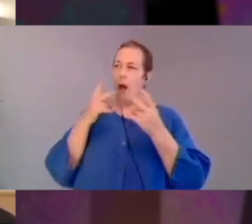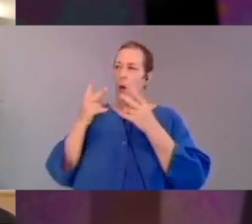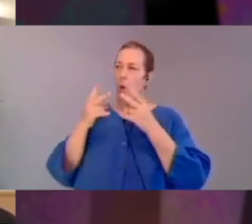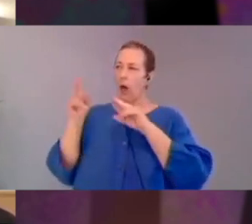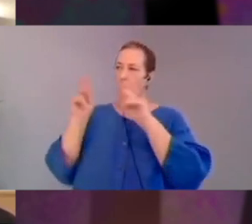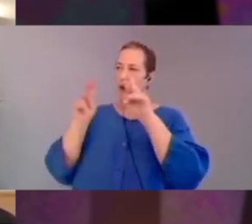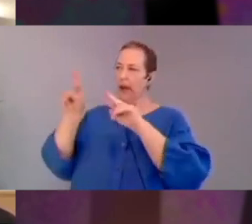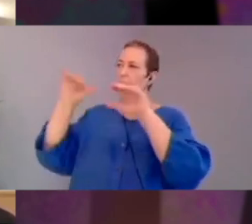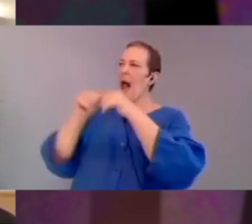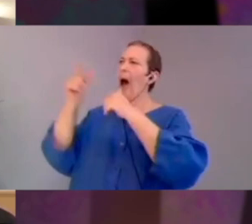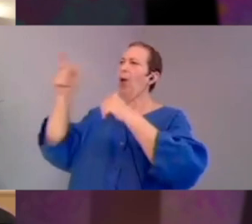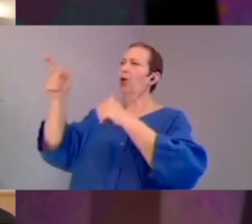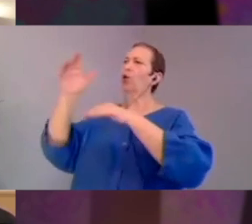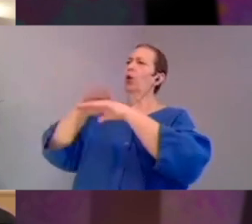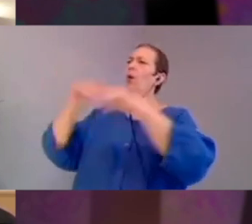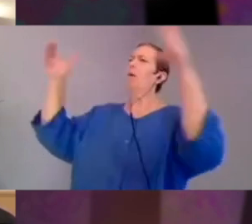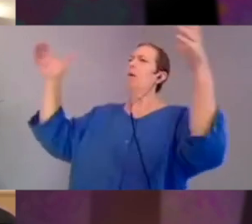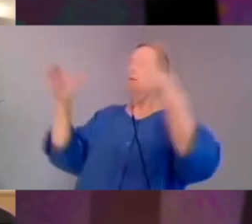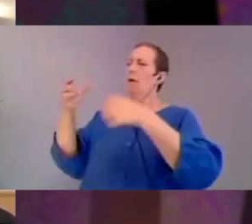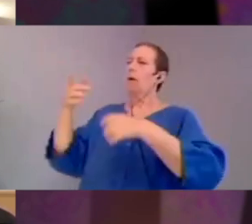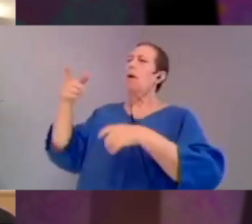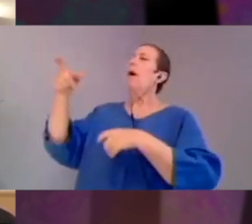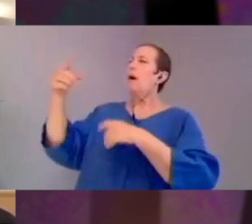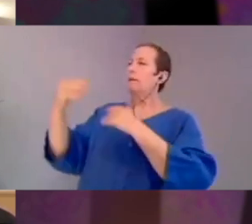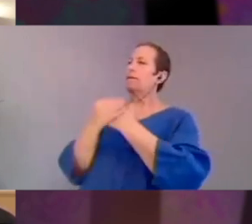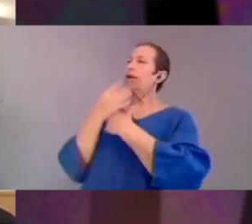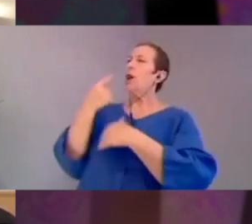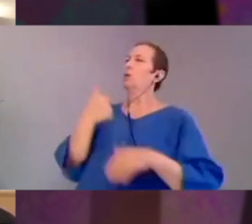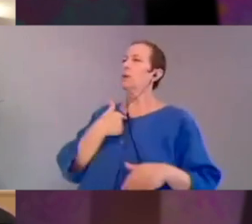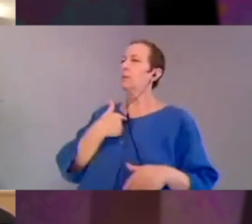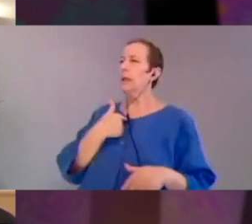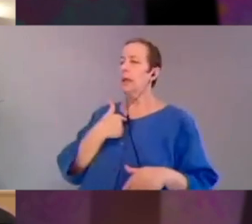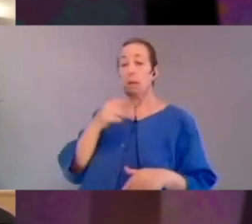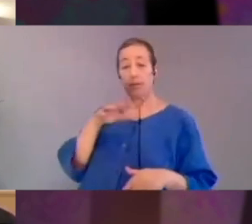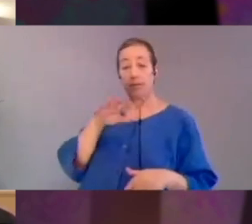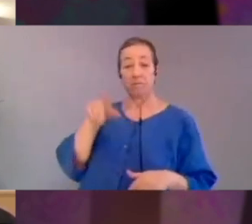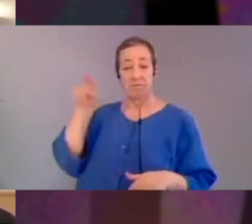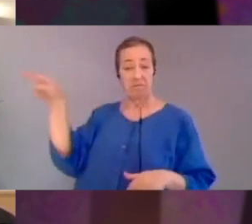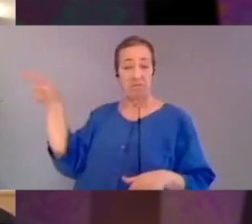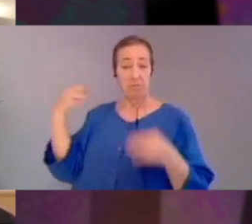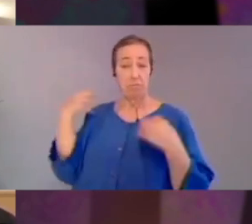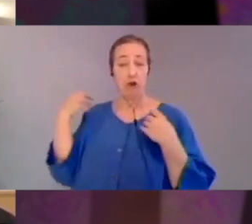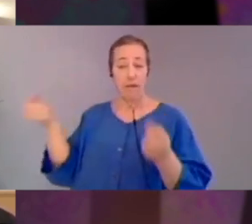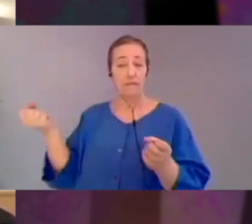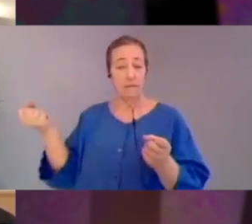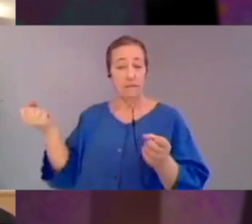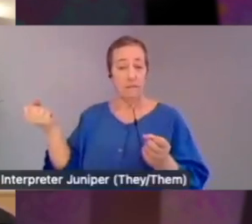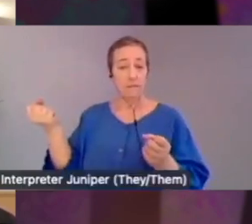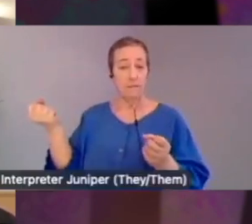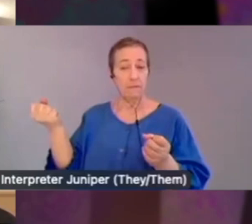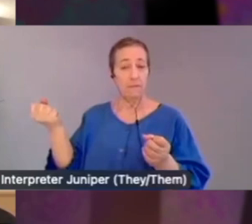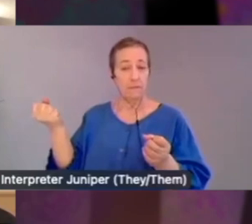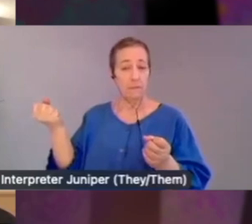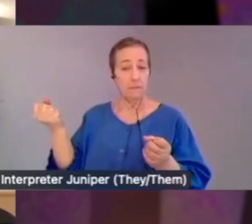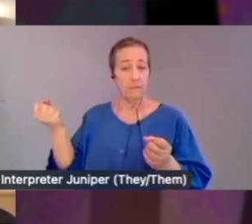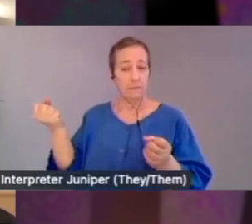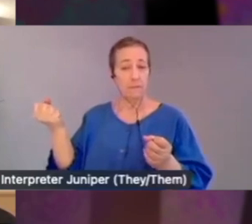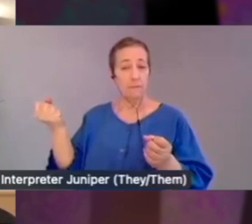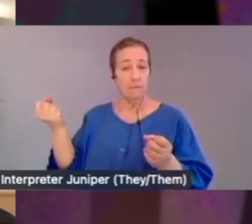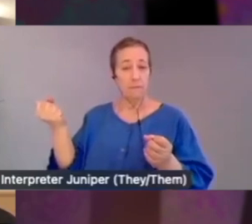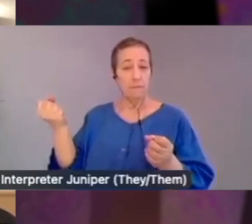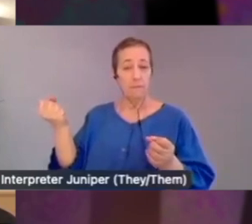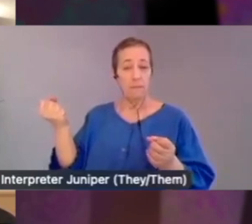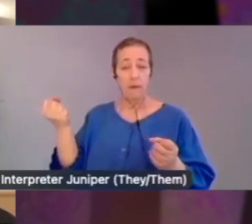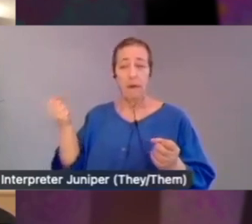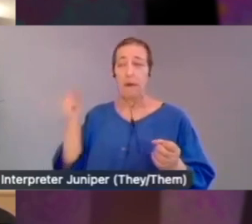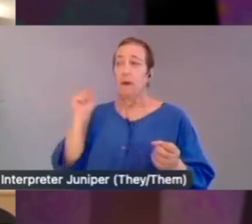And I think that there's a sense of bravery that it takes to insist that this is your cultural way of doing